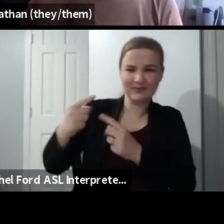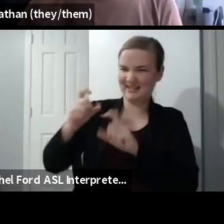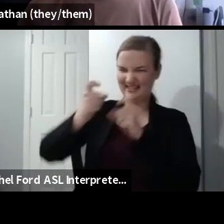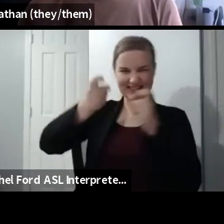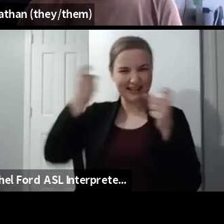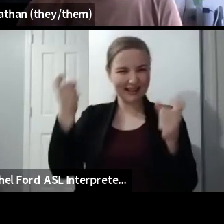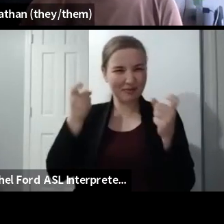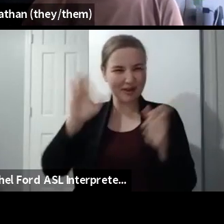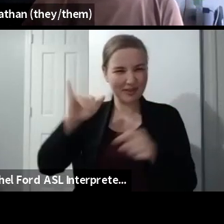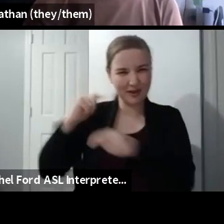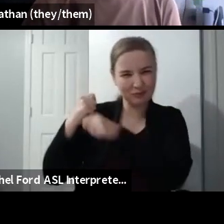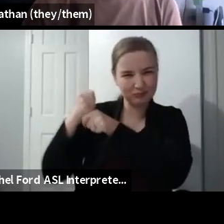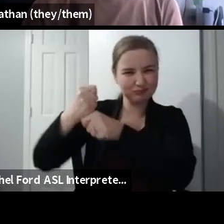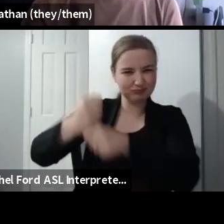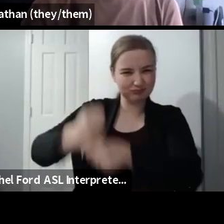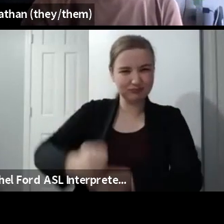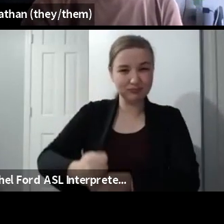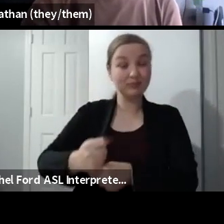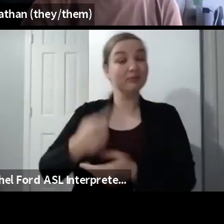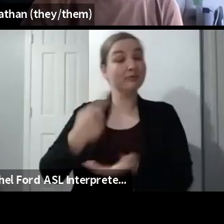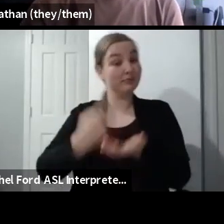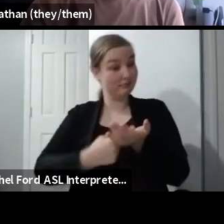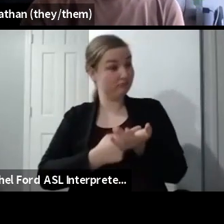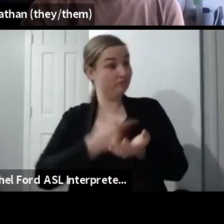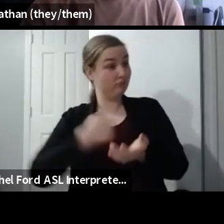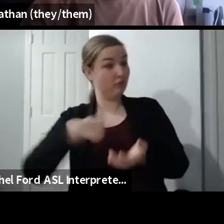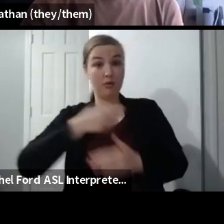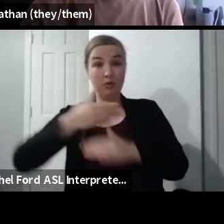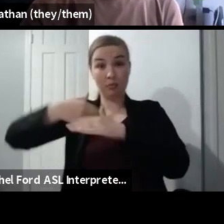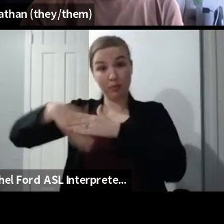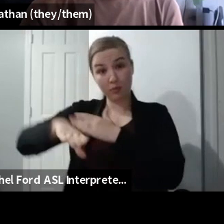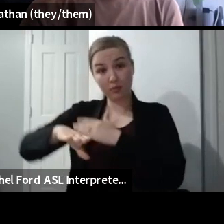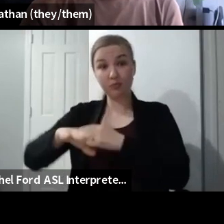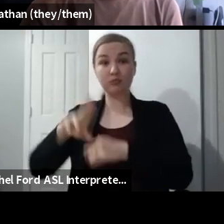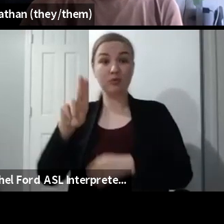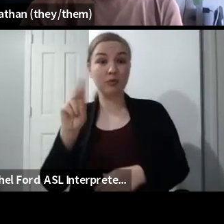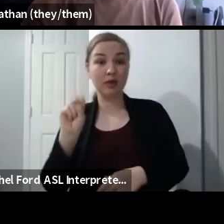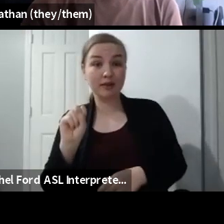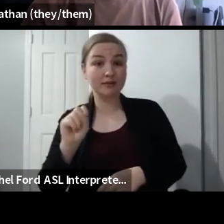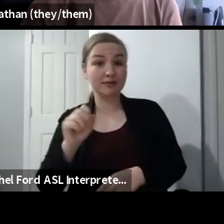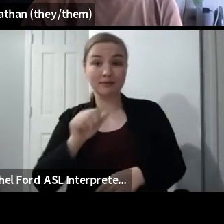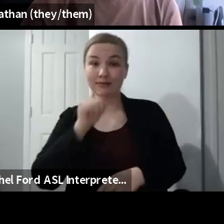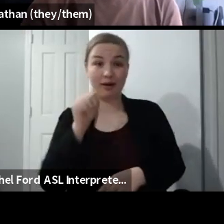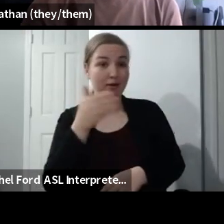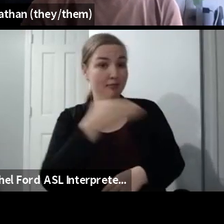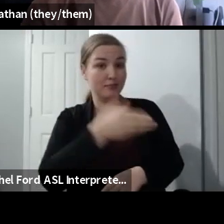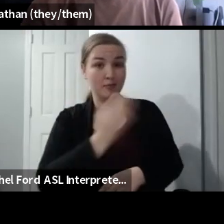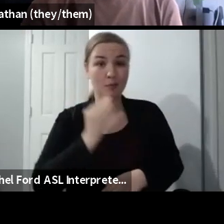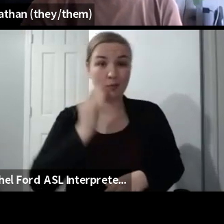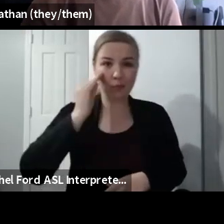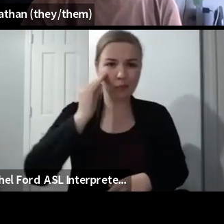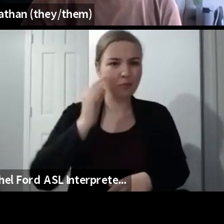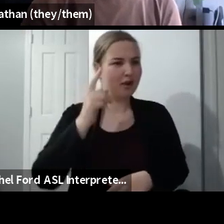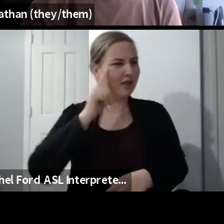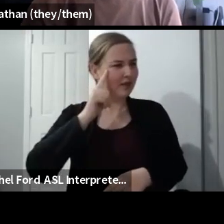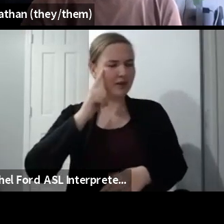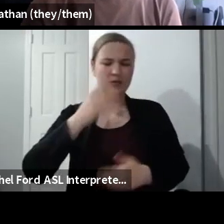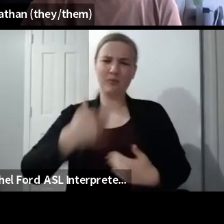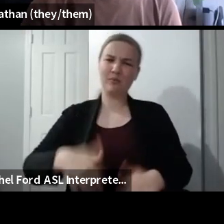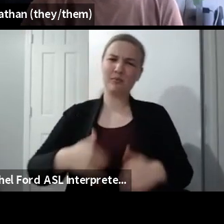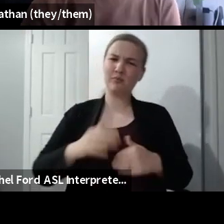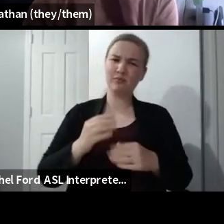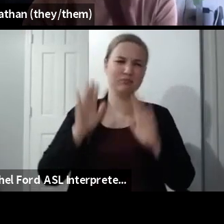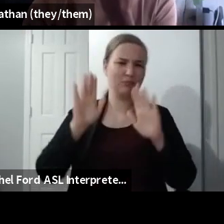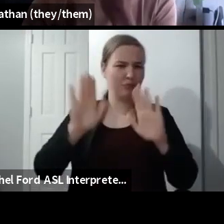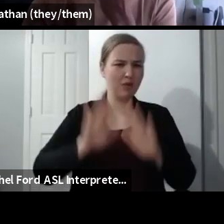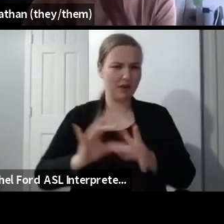Even though some of us have been, you know, born here or raised here most of our lives, I think it's great to kind of have that connection